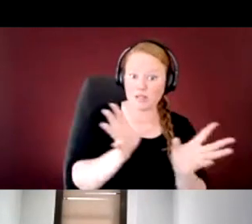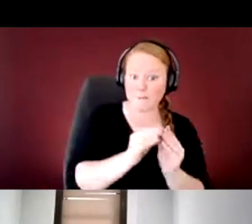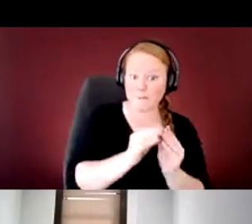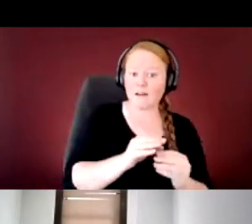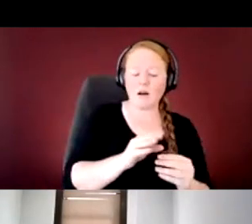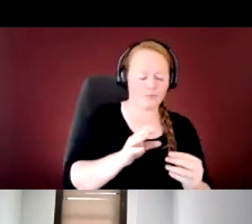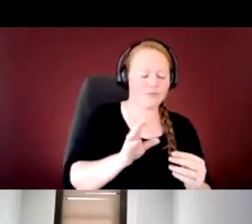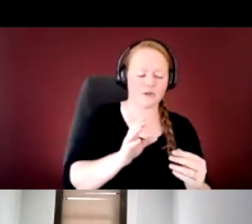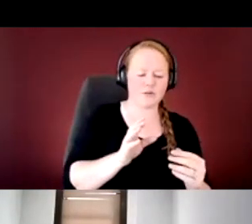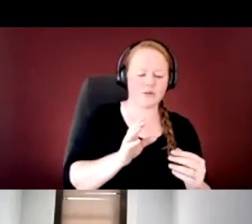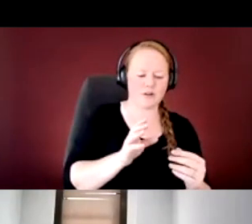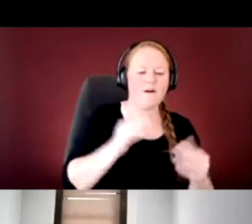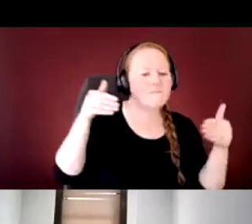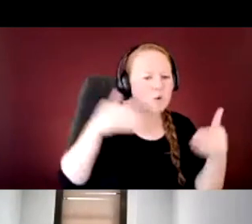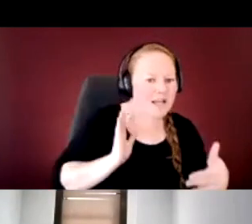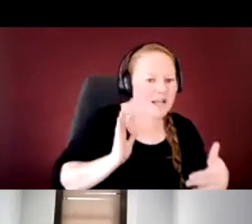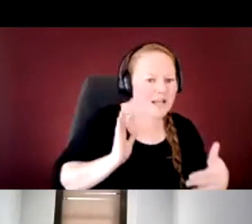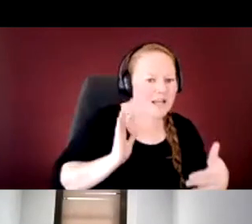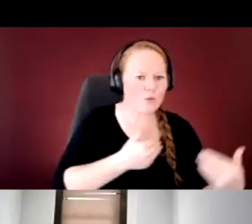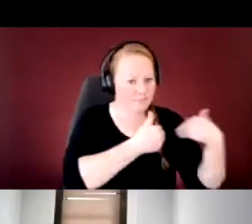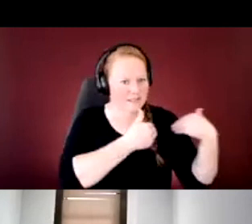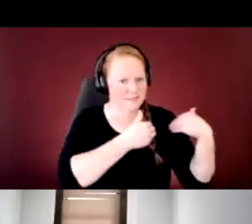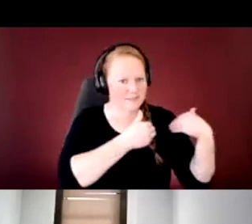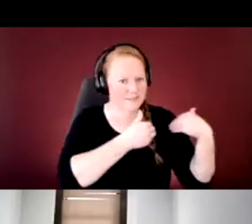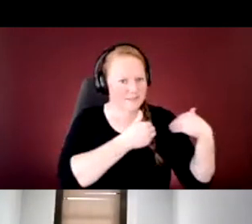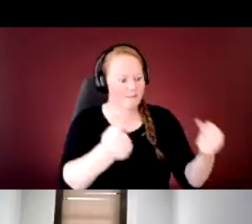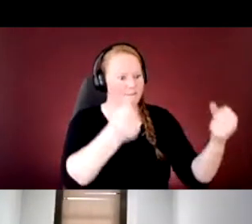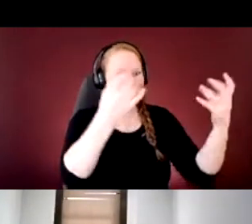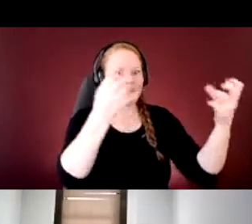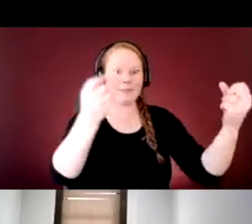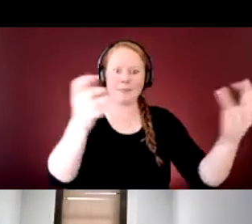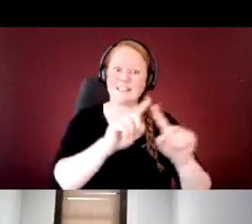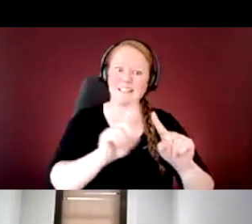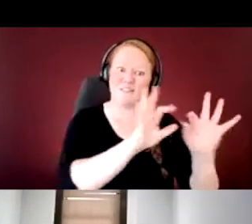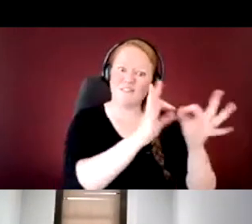the thousands of individuals, families, businesses, and neighborhoods who